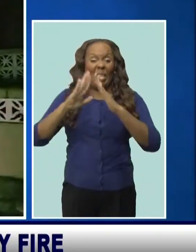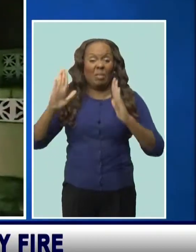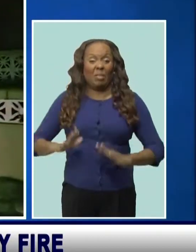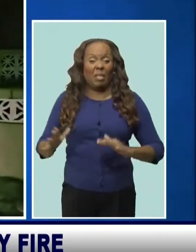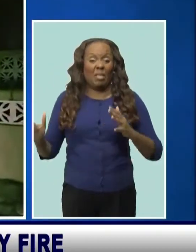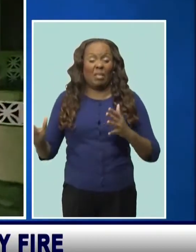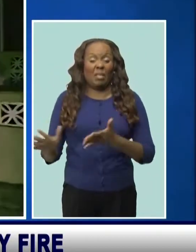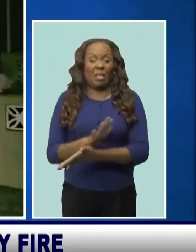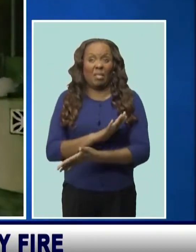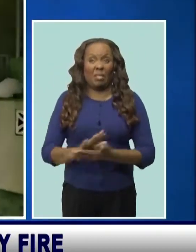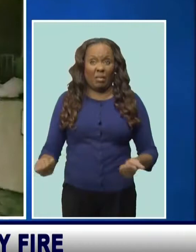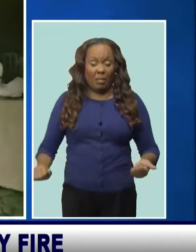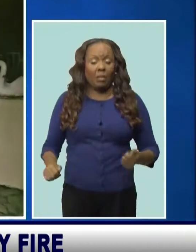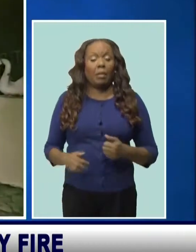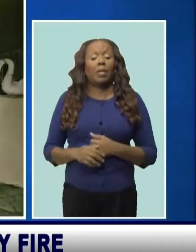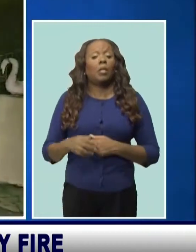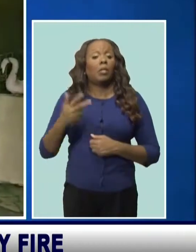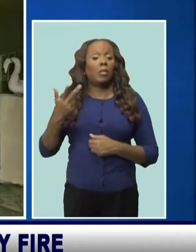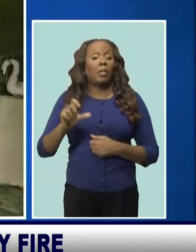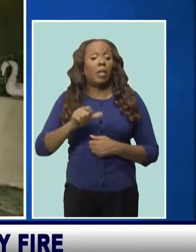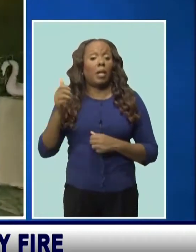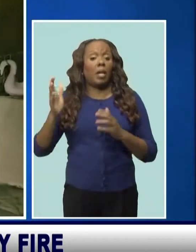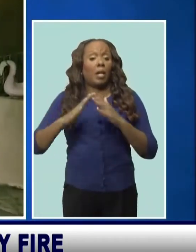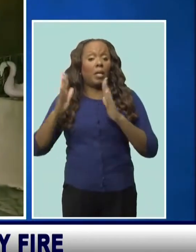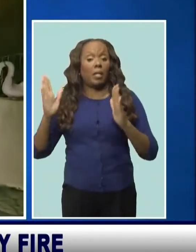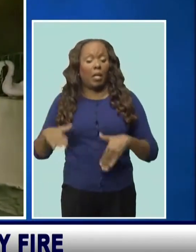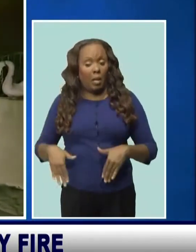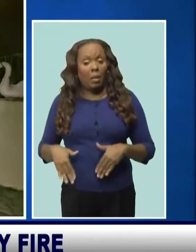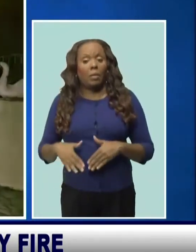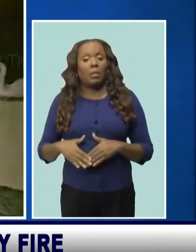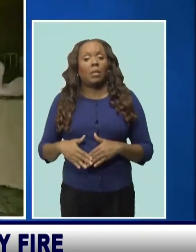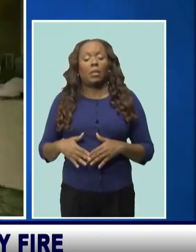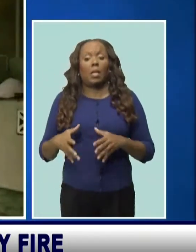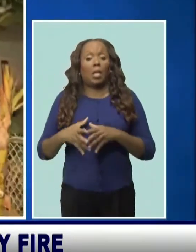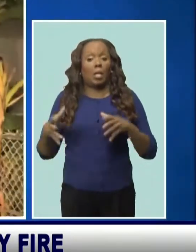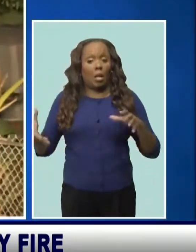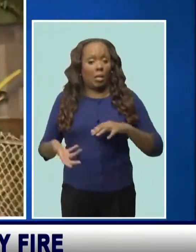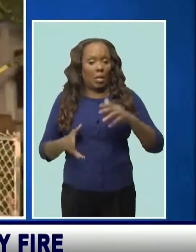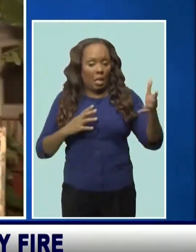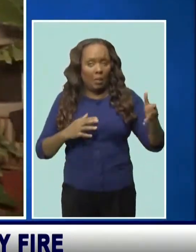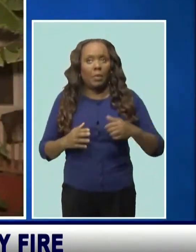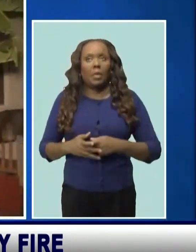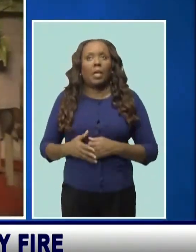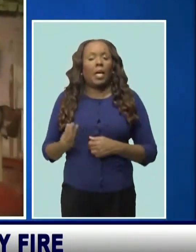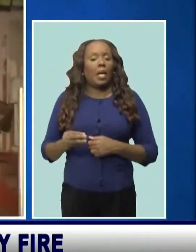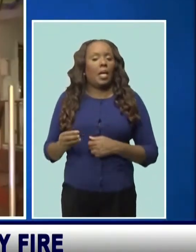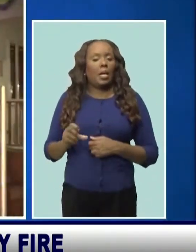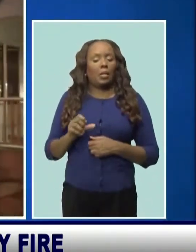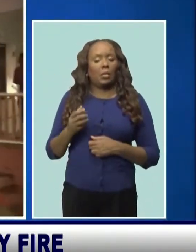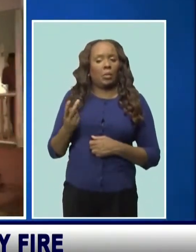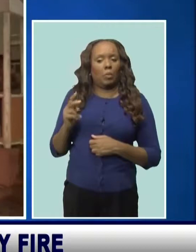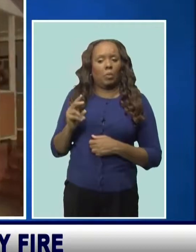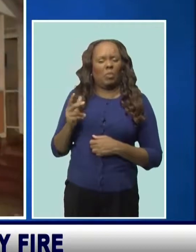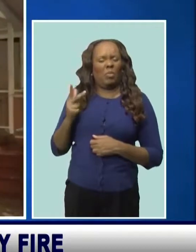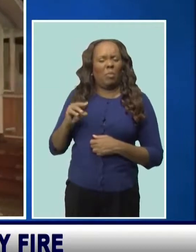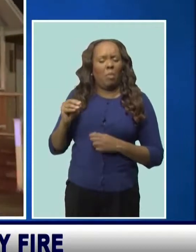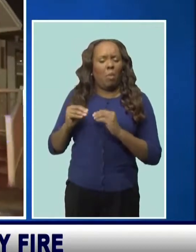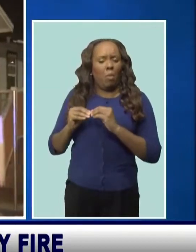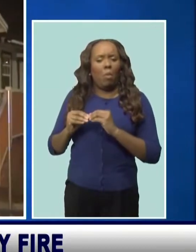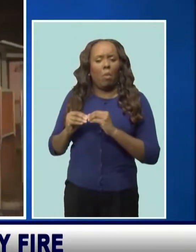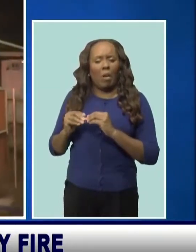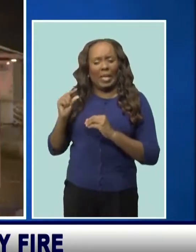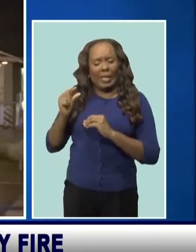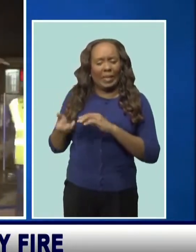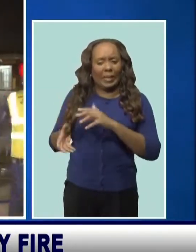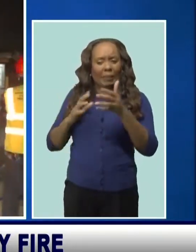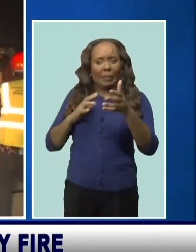destroyed, 3 suffered major damage and 7 were slightly damaged. Minister of People Empowerment and Elder